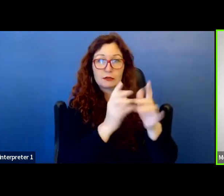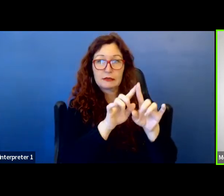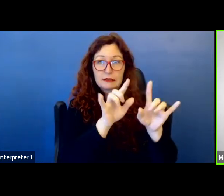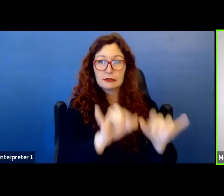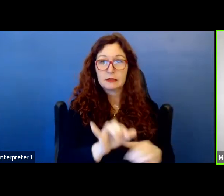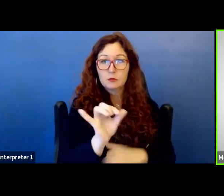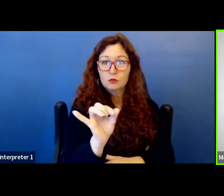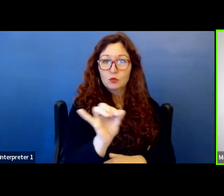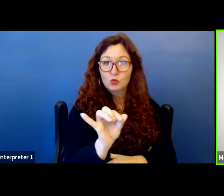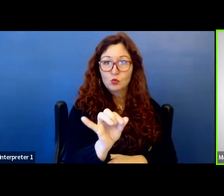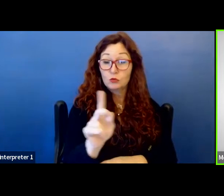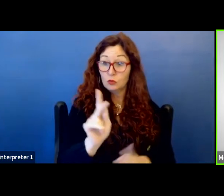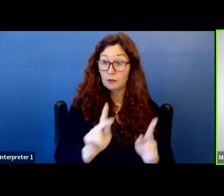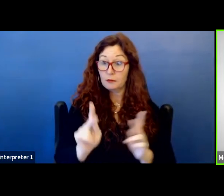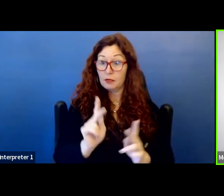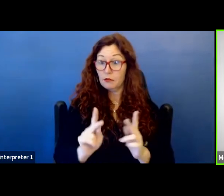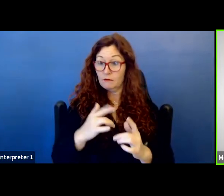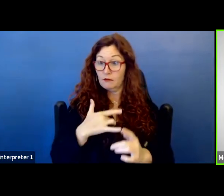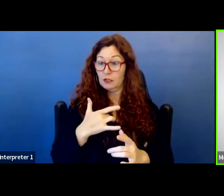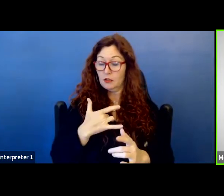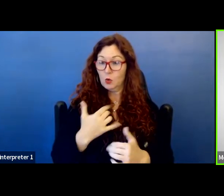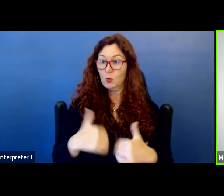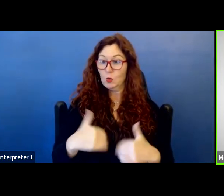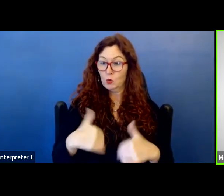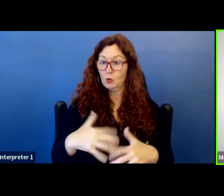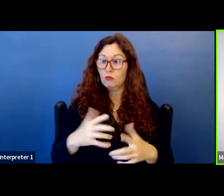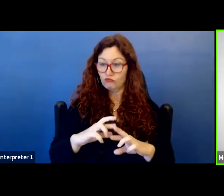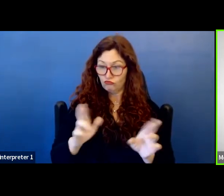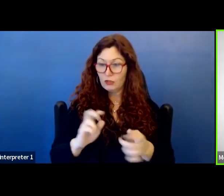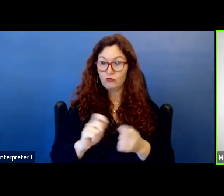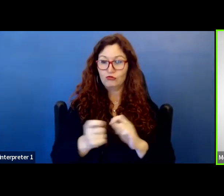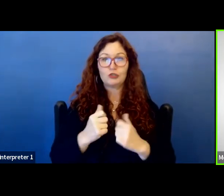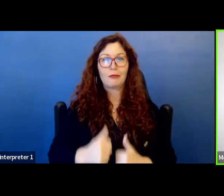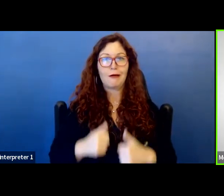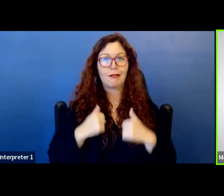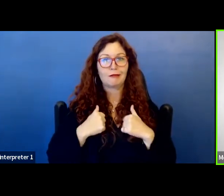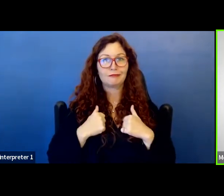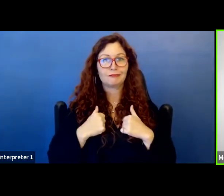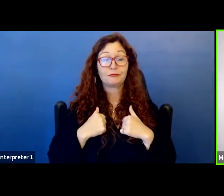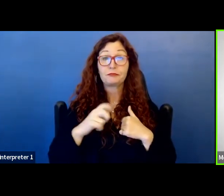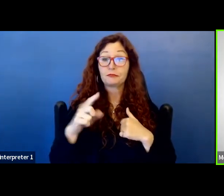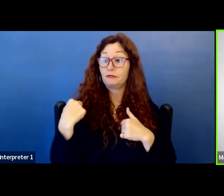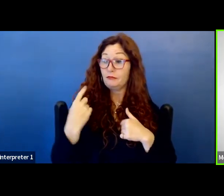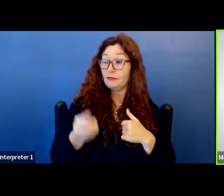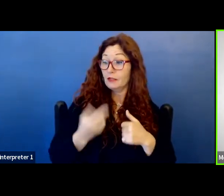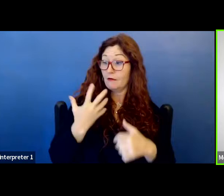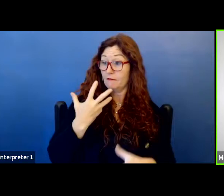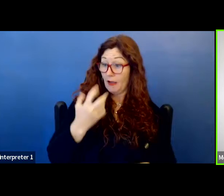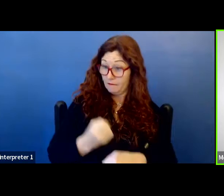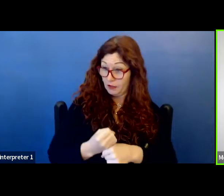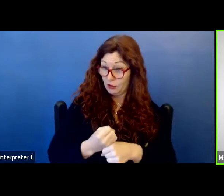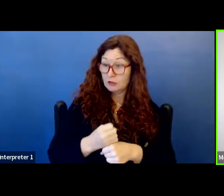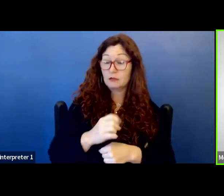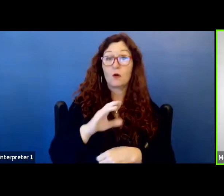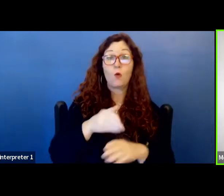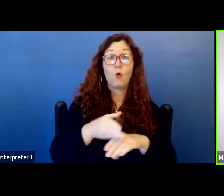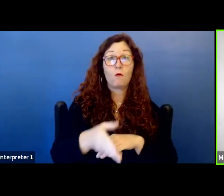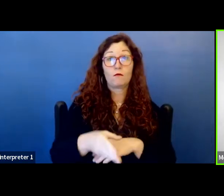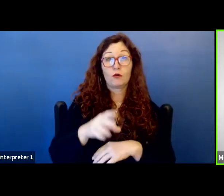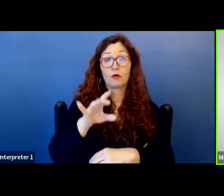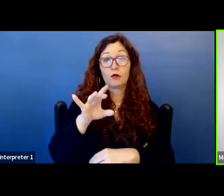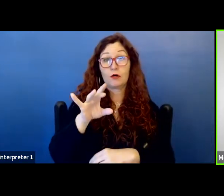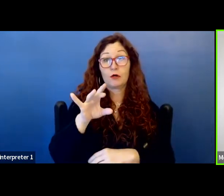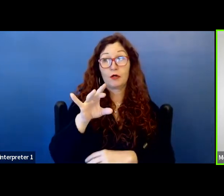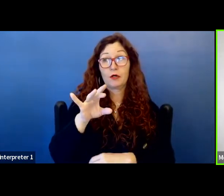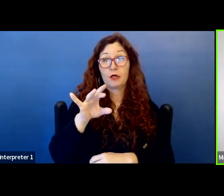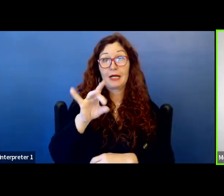want a chance to change their lives of the thousands of graduates over the last five years 80 percent are people of color 25 percent